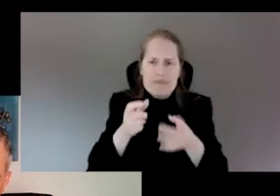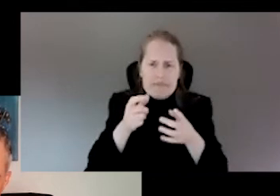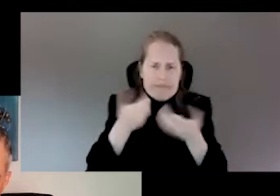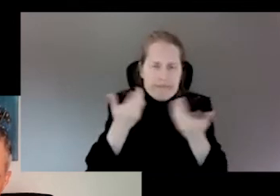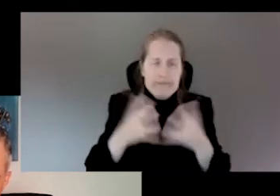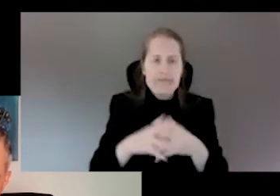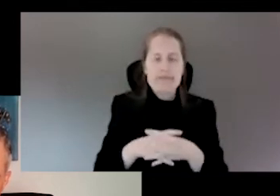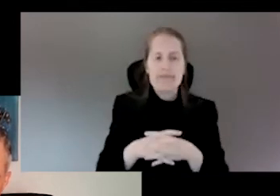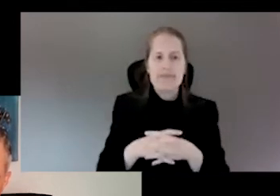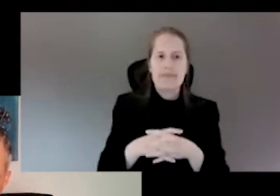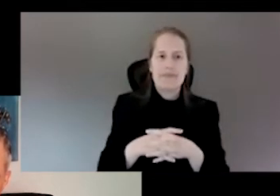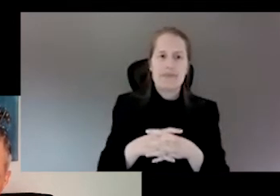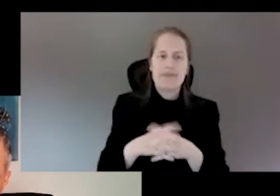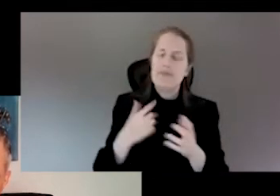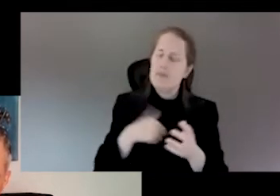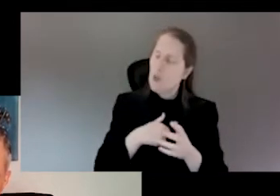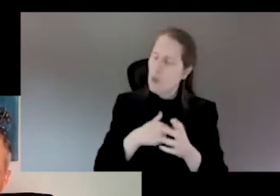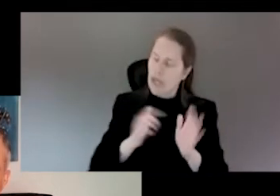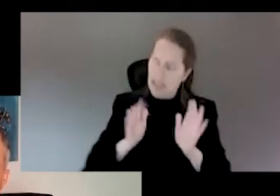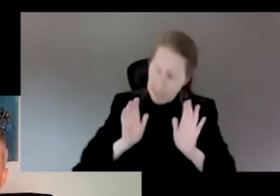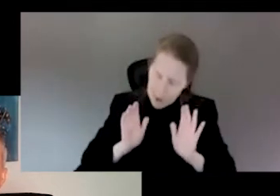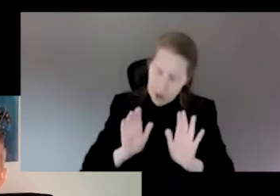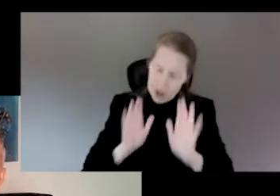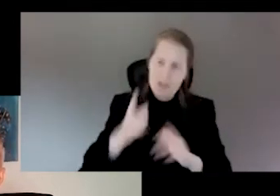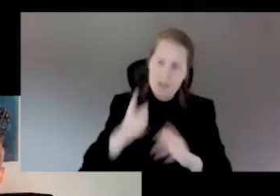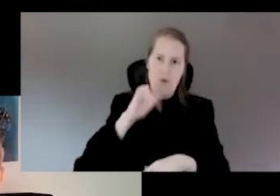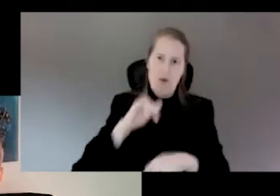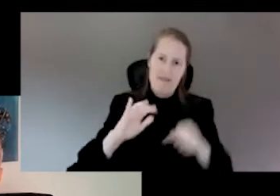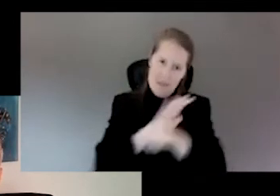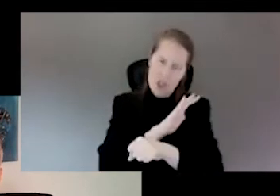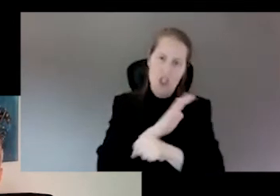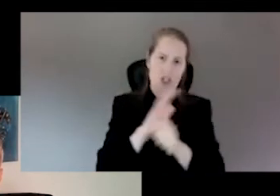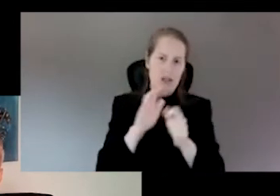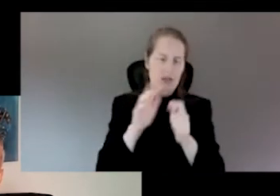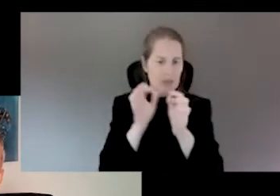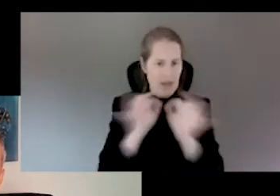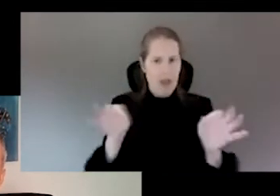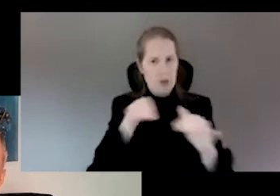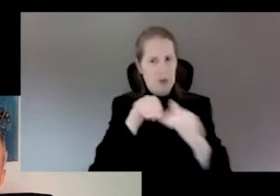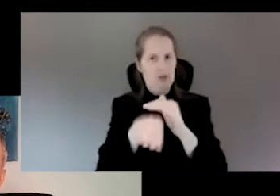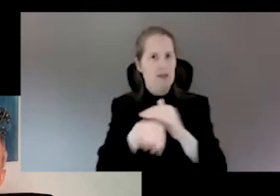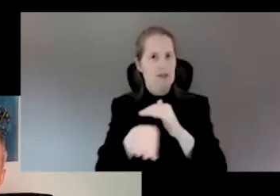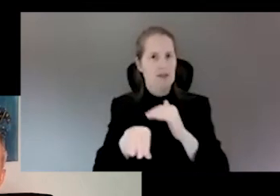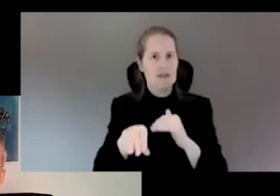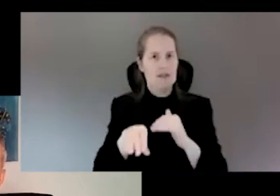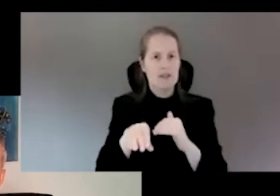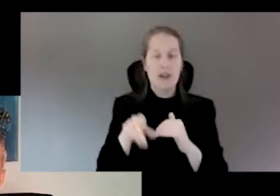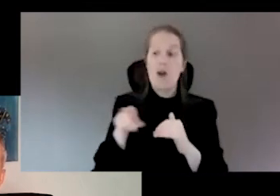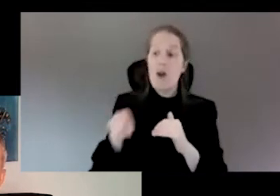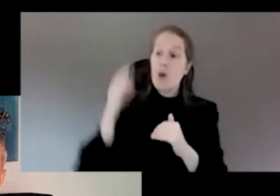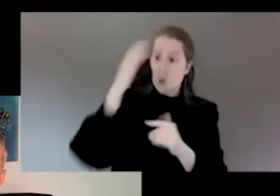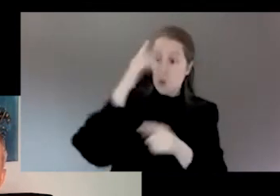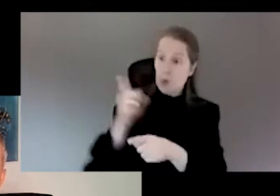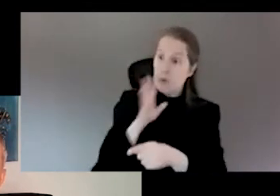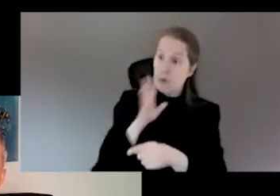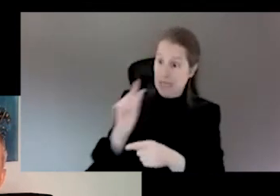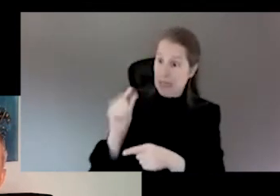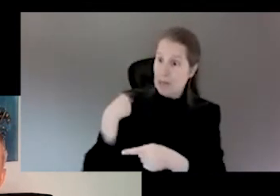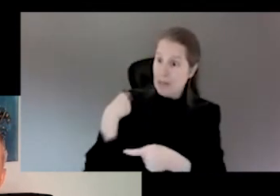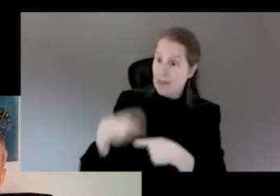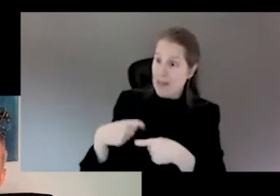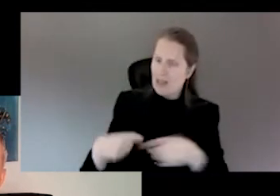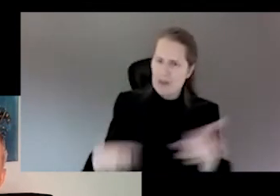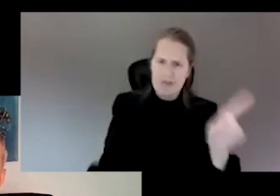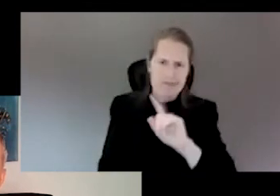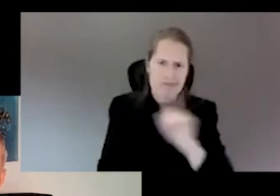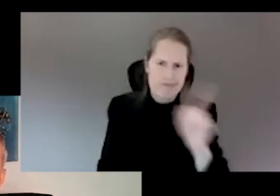We continue to push that with our providers to say, listen, it's not enough for you to know a little bit of Spanish. It's not